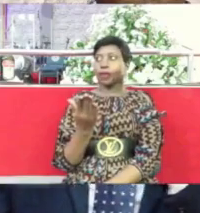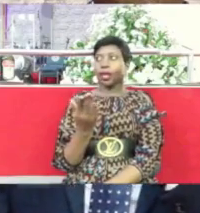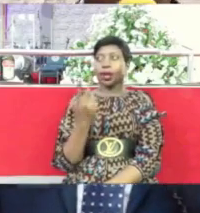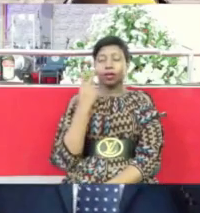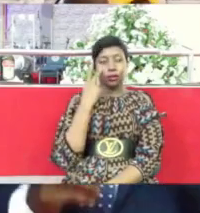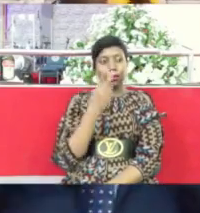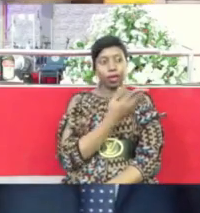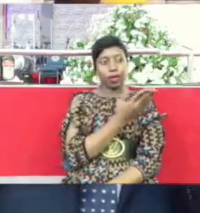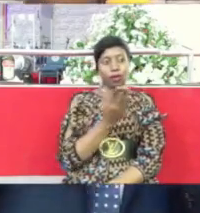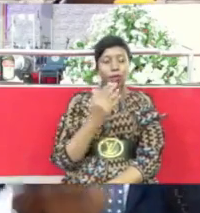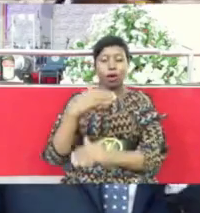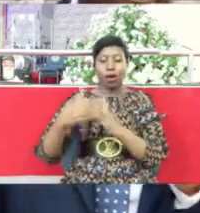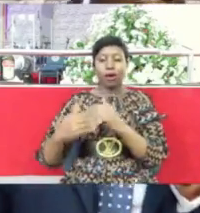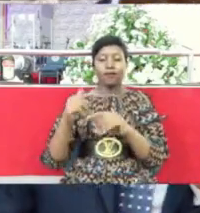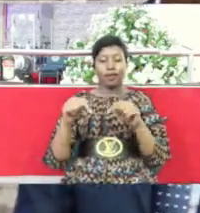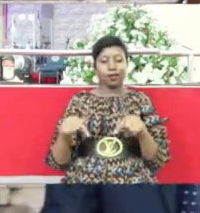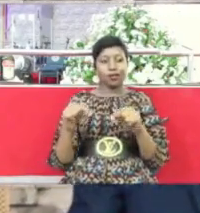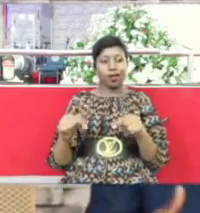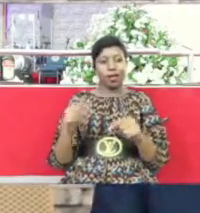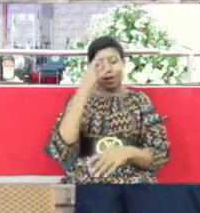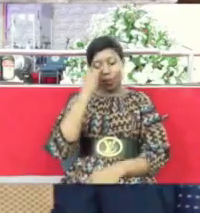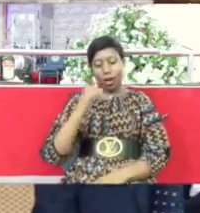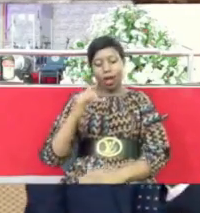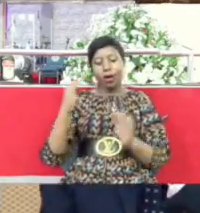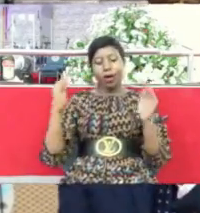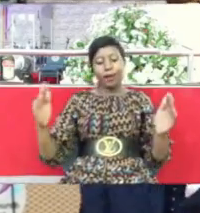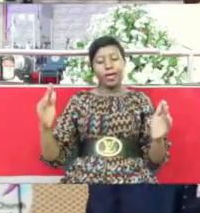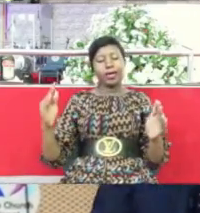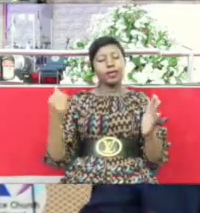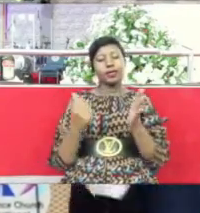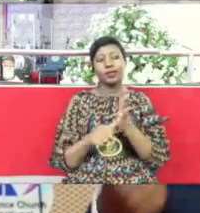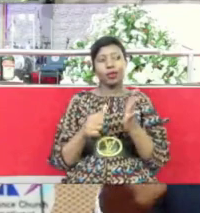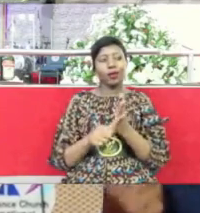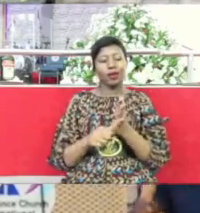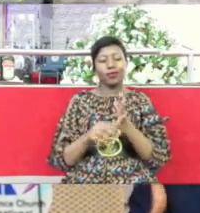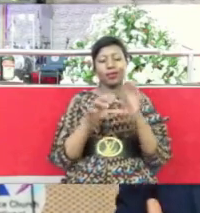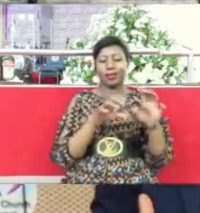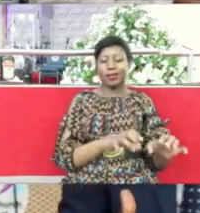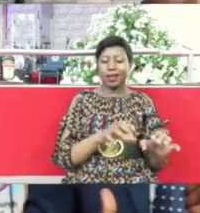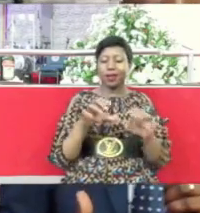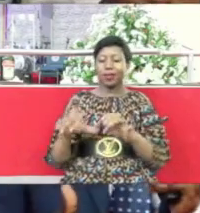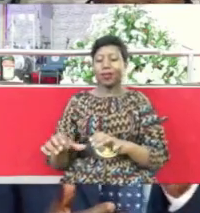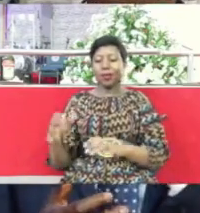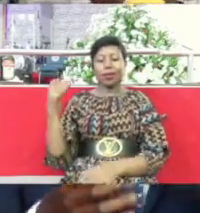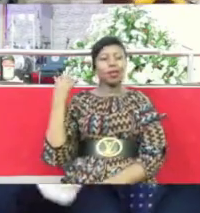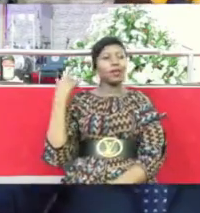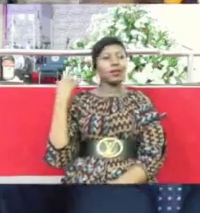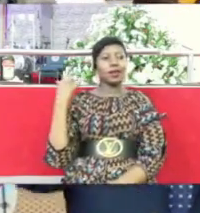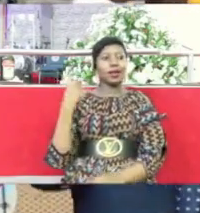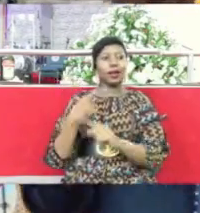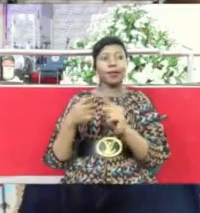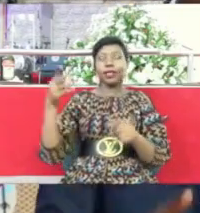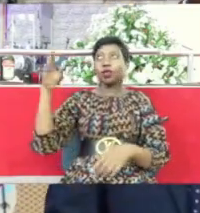after today. Baada ya leo. Because our biggest problem, shida yetu, we are struggling with yesterday. Tunang'ang'ana na jana. But God is looking at my tomorrow. Lakini Mungu